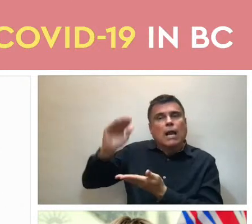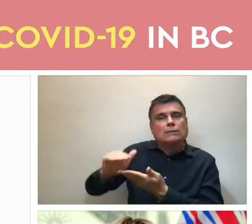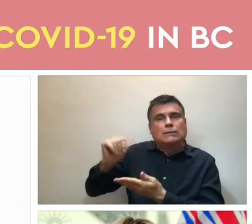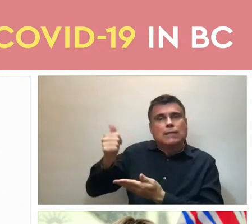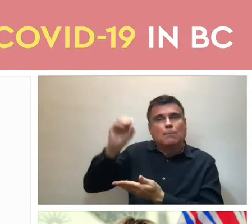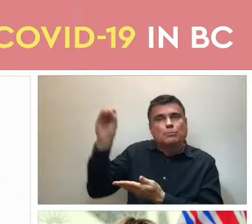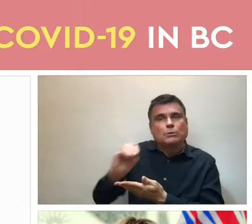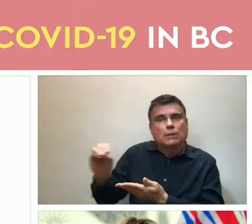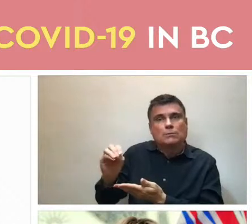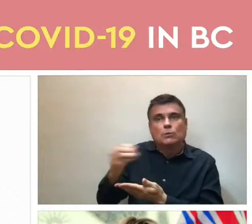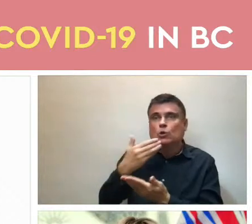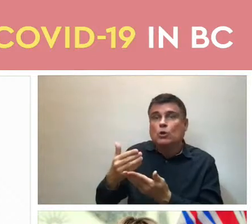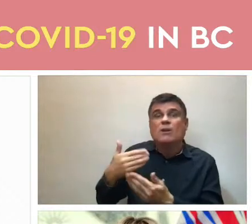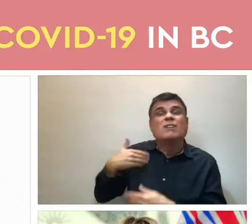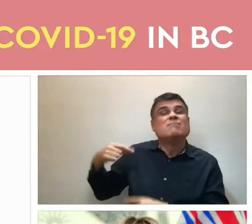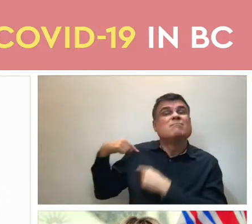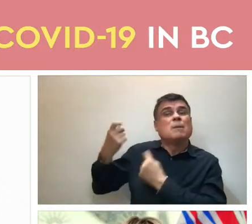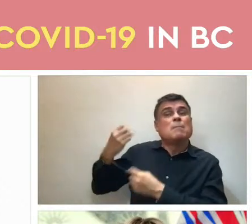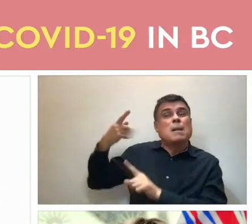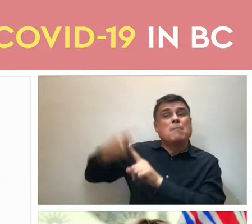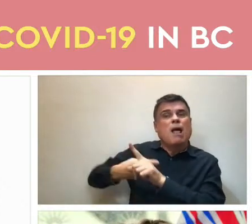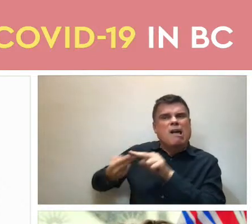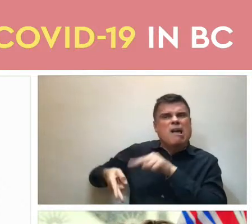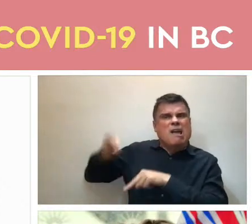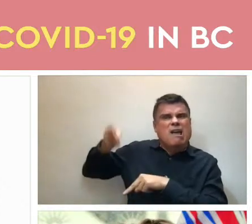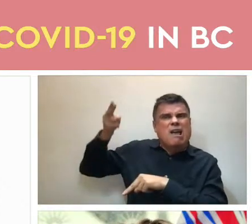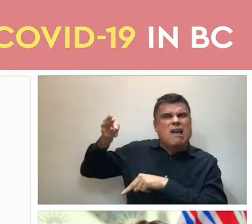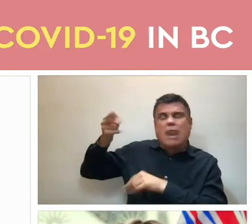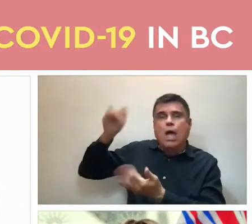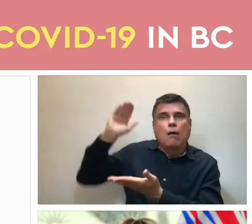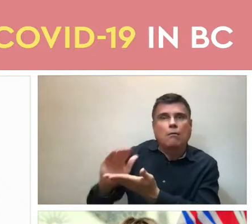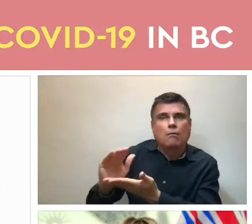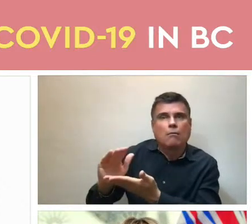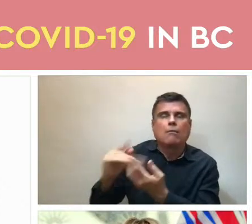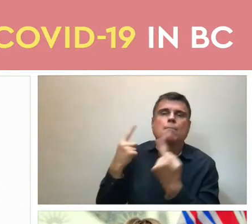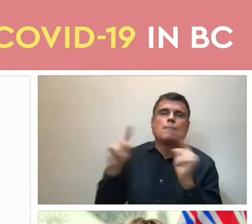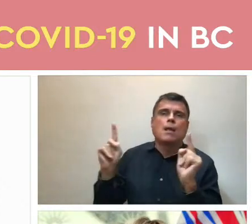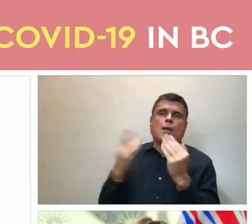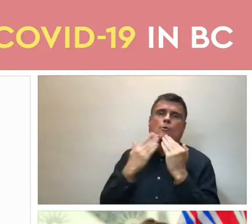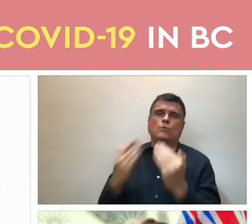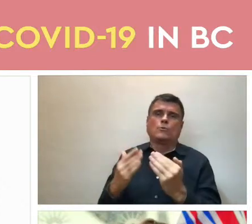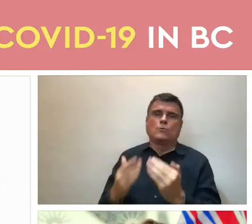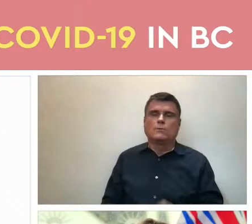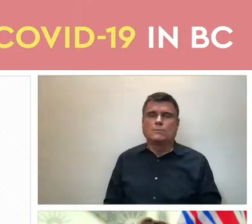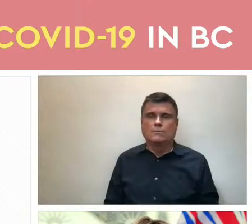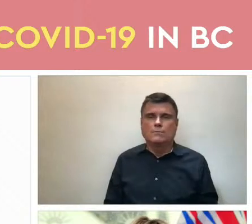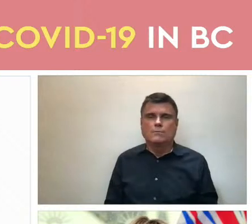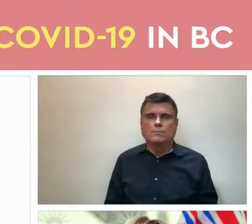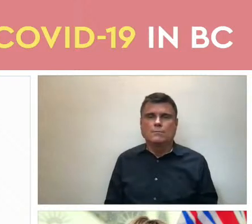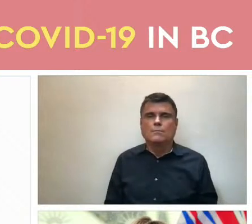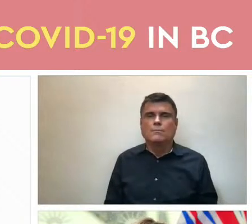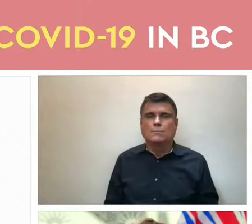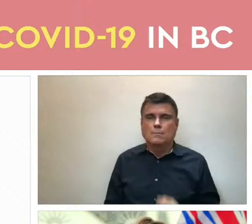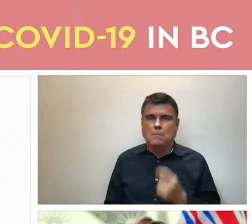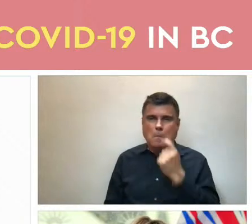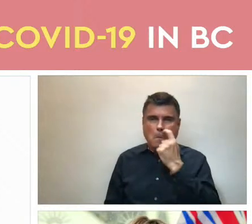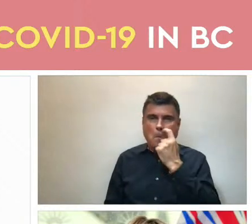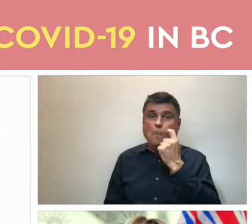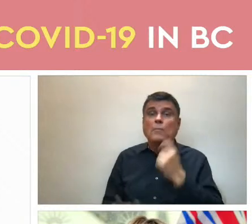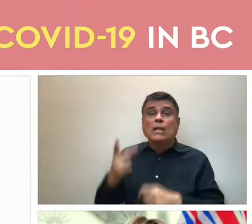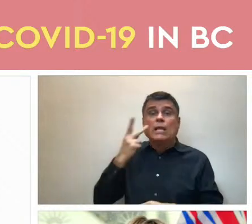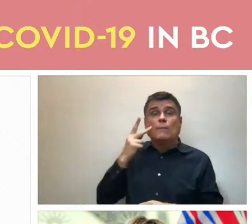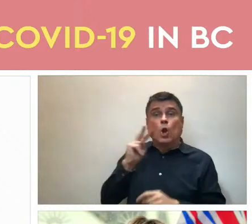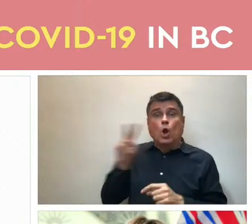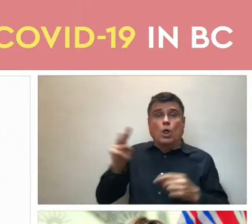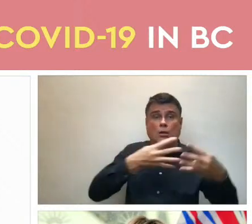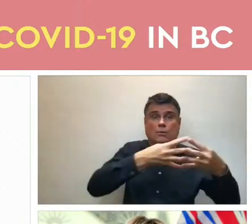many months. If we look at the epidemic curve by age groups, we can see that the highest rates